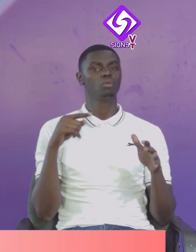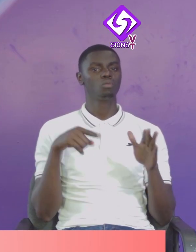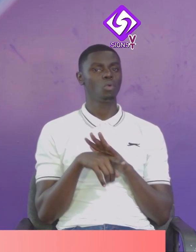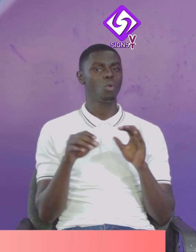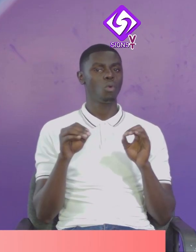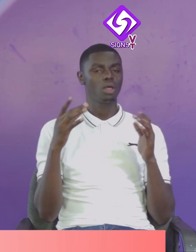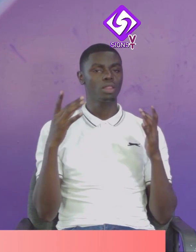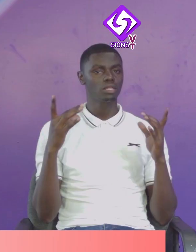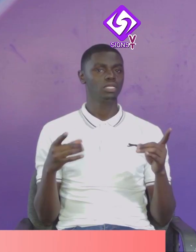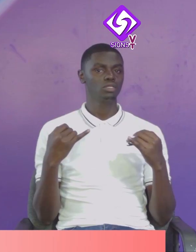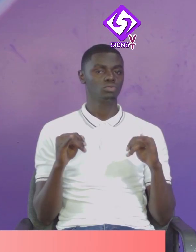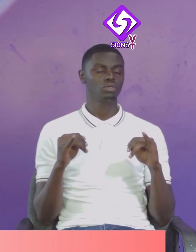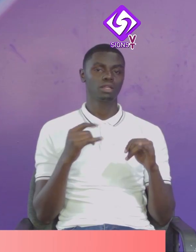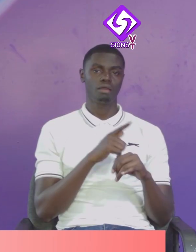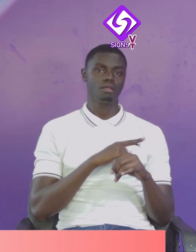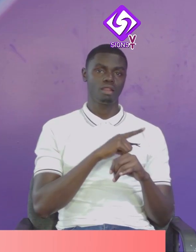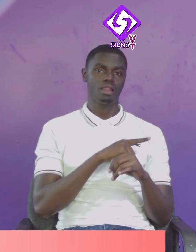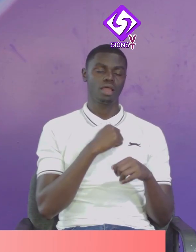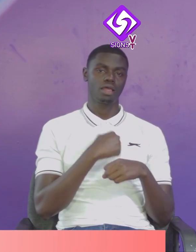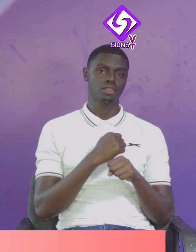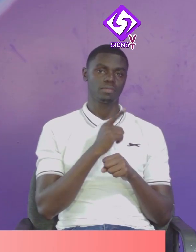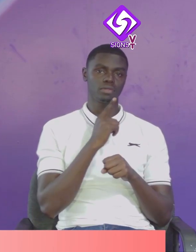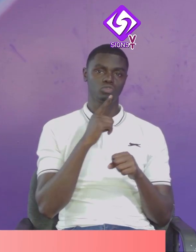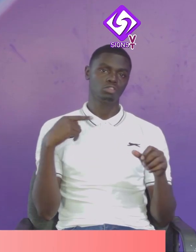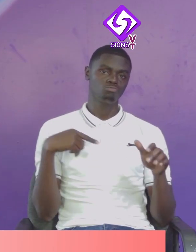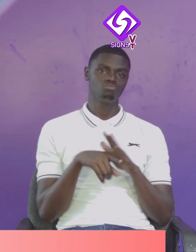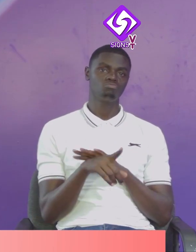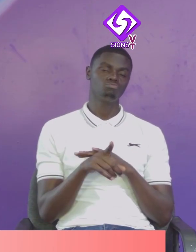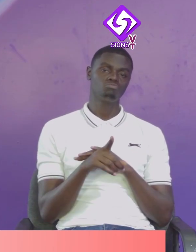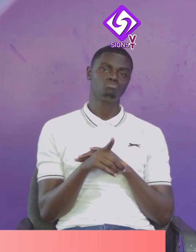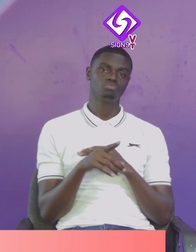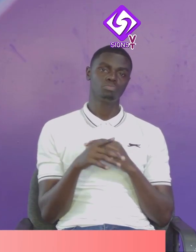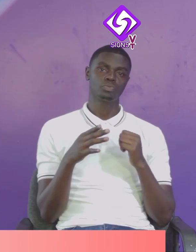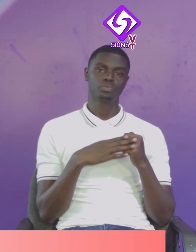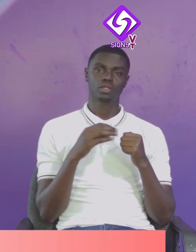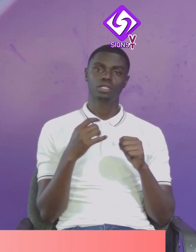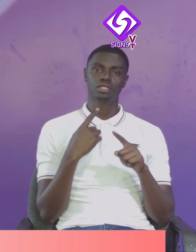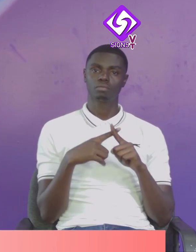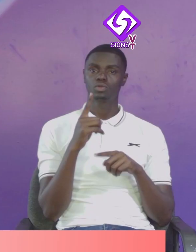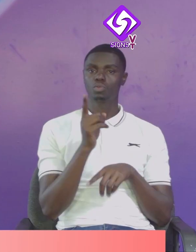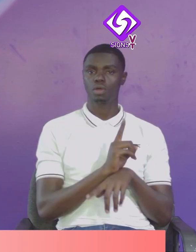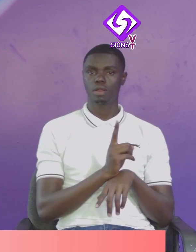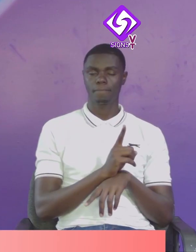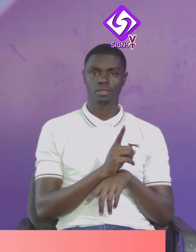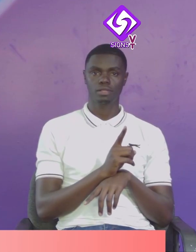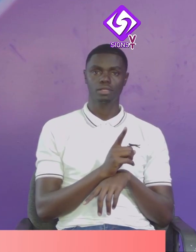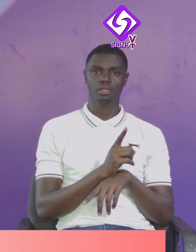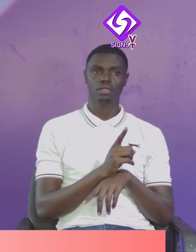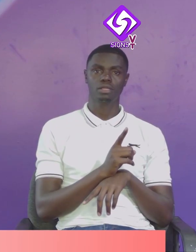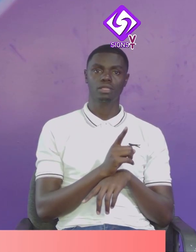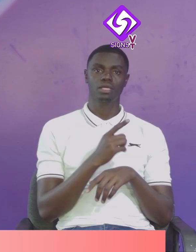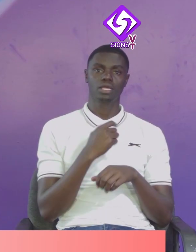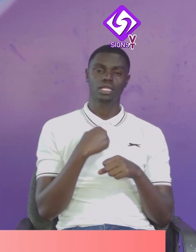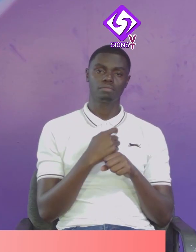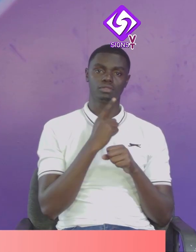now to try a luck. And they made sure they scored through Mbemba in the 90 plus 1 minutes. And Mbemba made sure that his